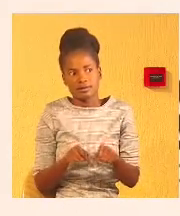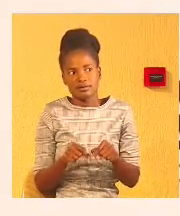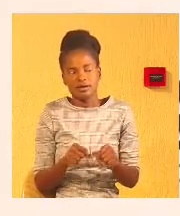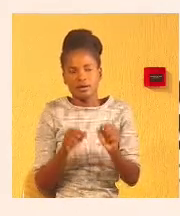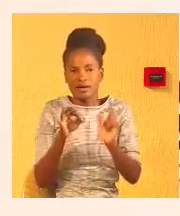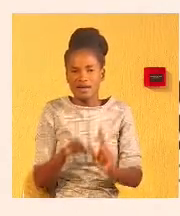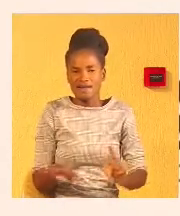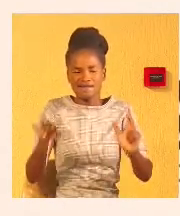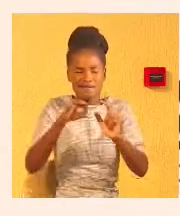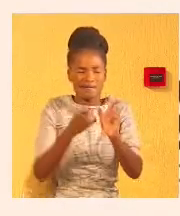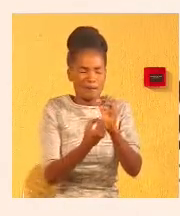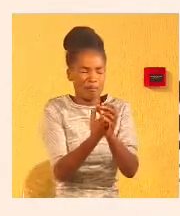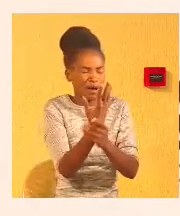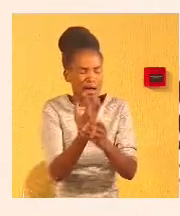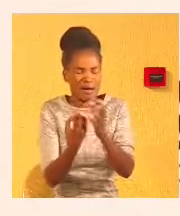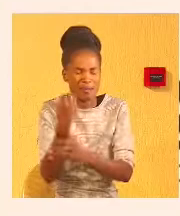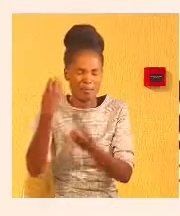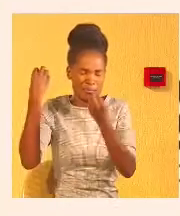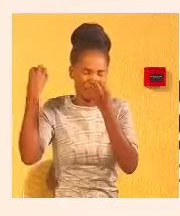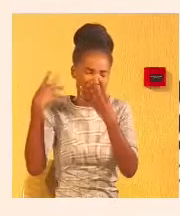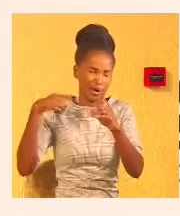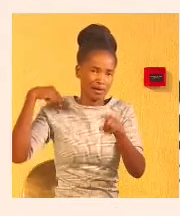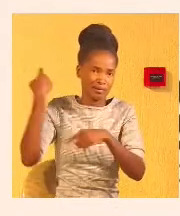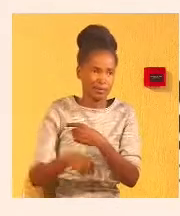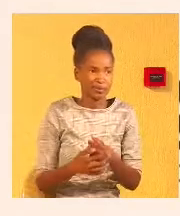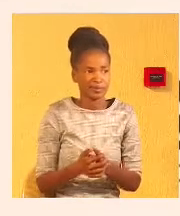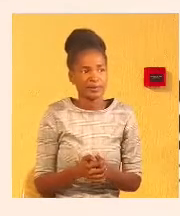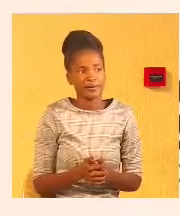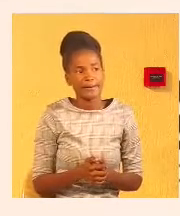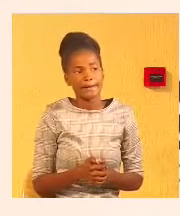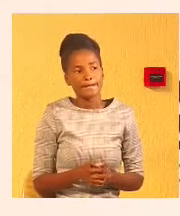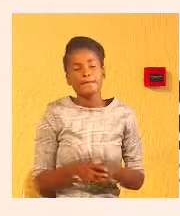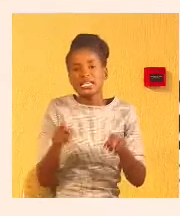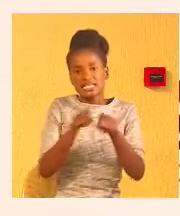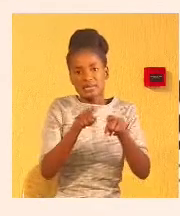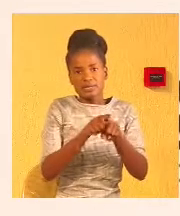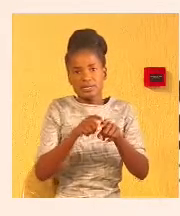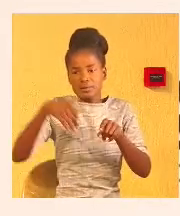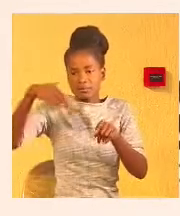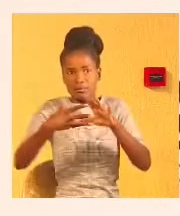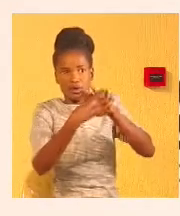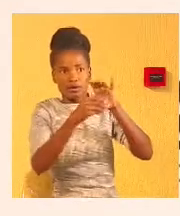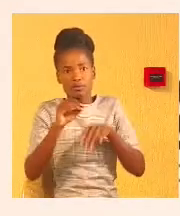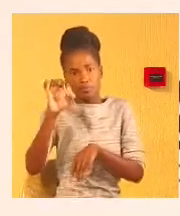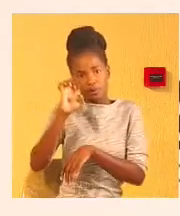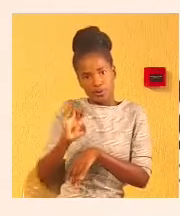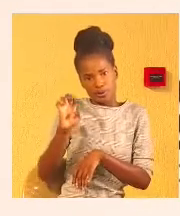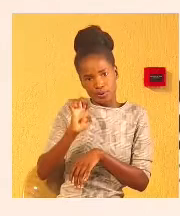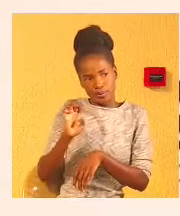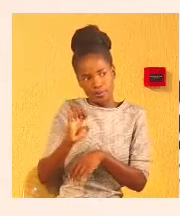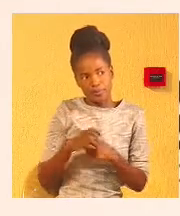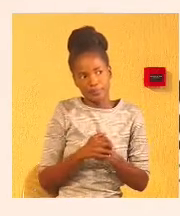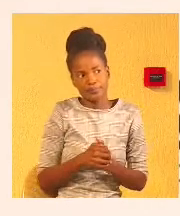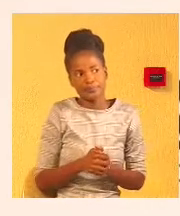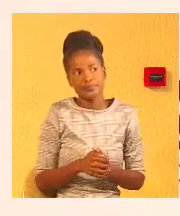much. Now, they are doing subsidization. Why can't we do it? When they were doing subsidization,